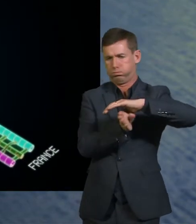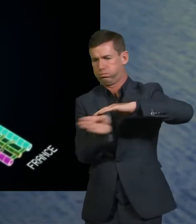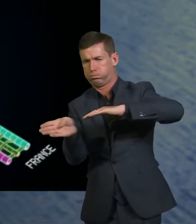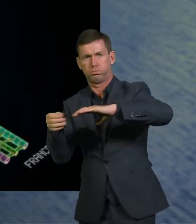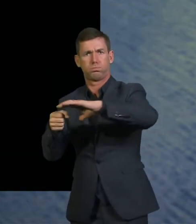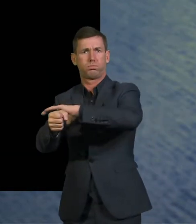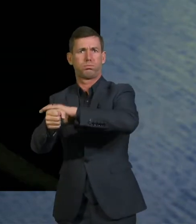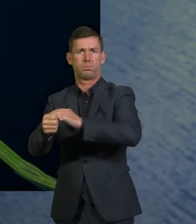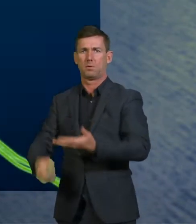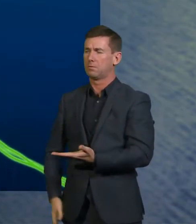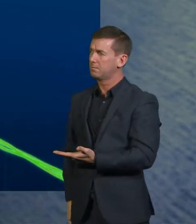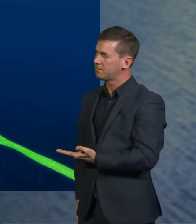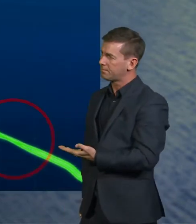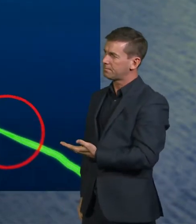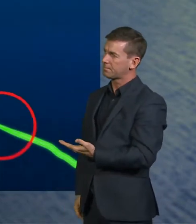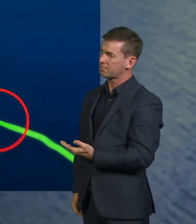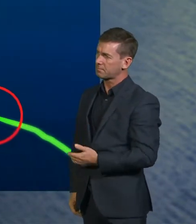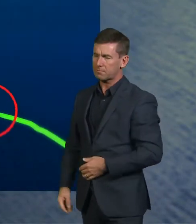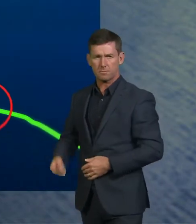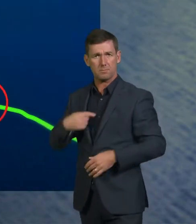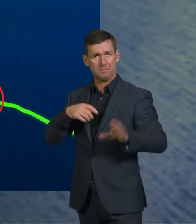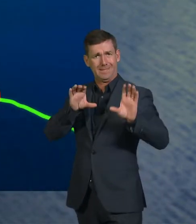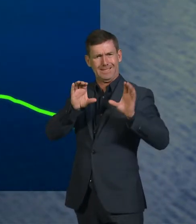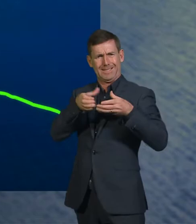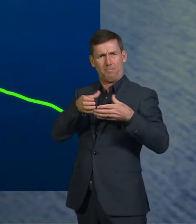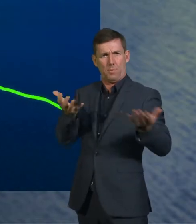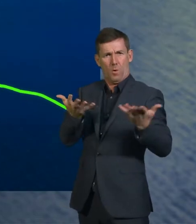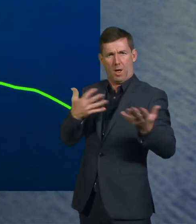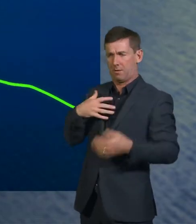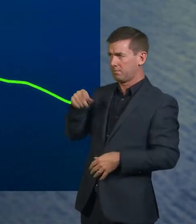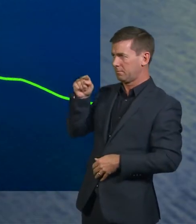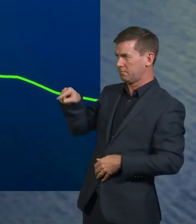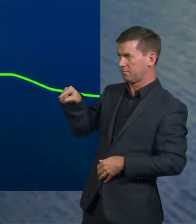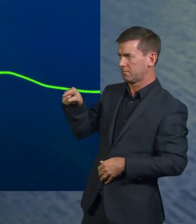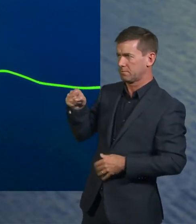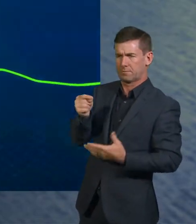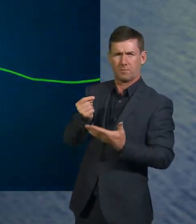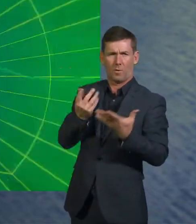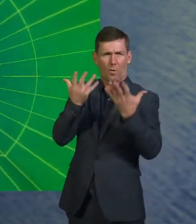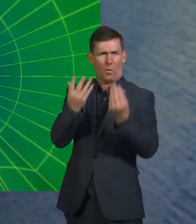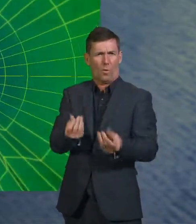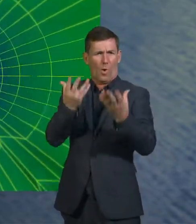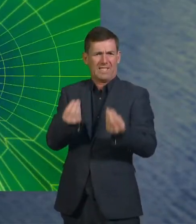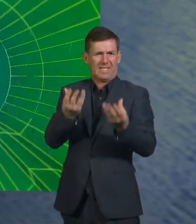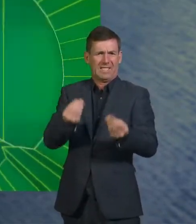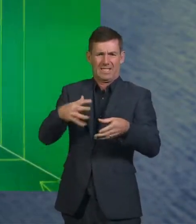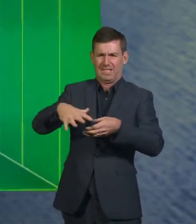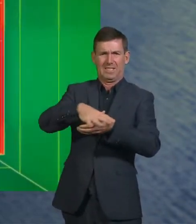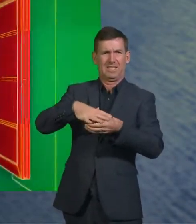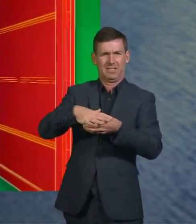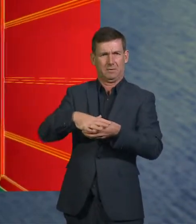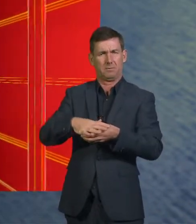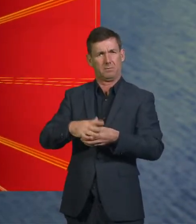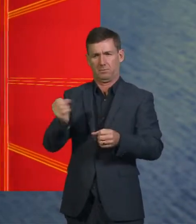sections. Tonight, the catenary team will be here, in the wet area in the north tunnel. So to keep that section free